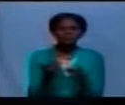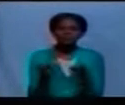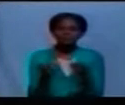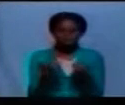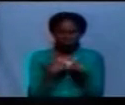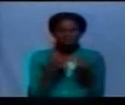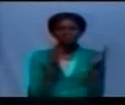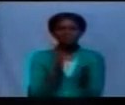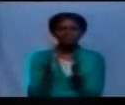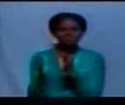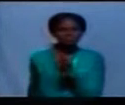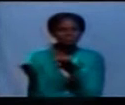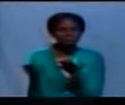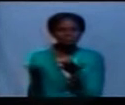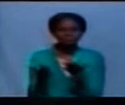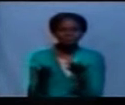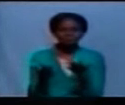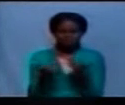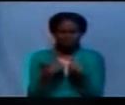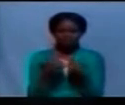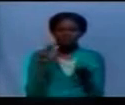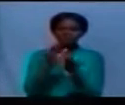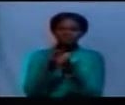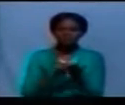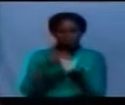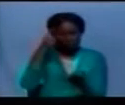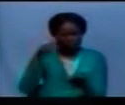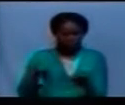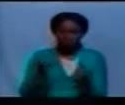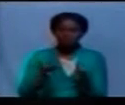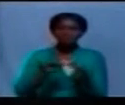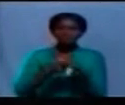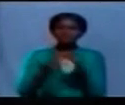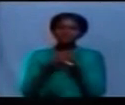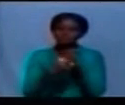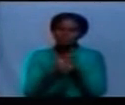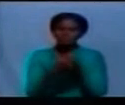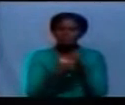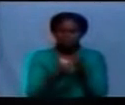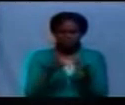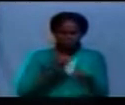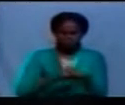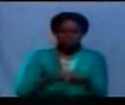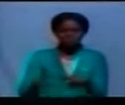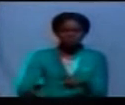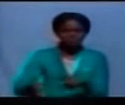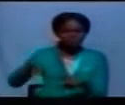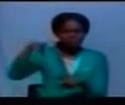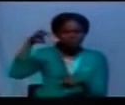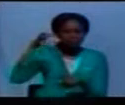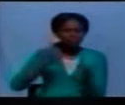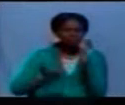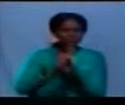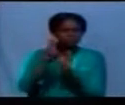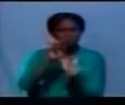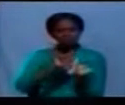the parent has guaranteed and signed for the child. You can start saving little by little. By the time your child is ripe to go to the